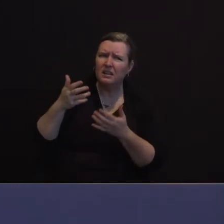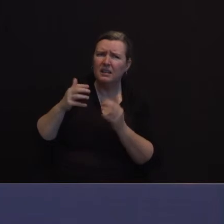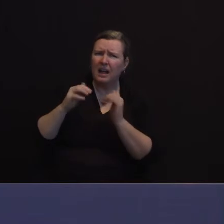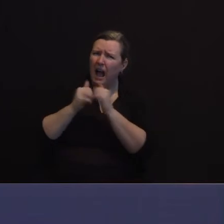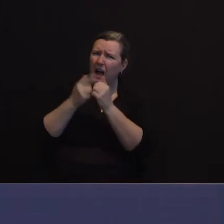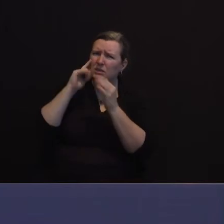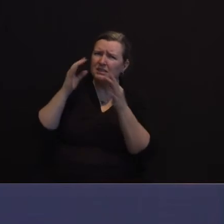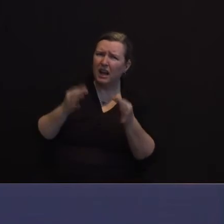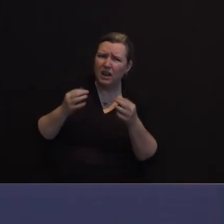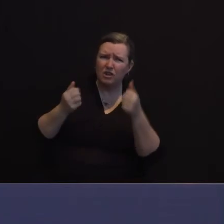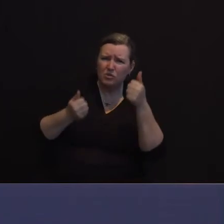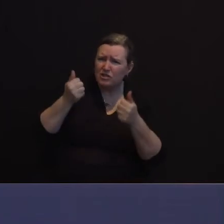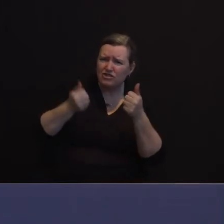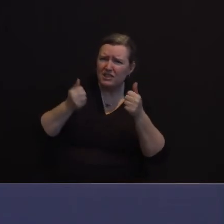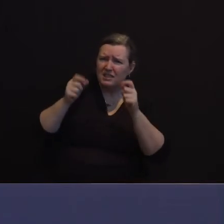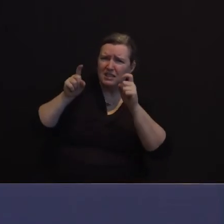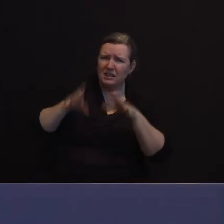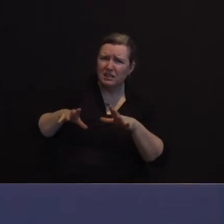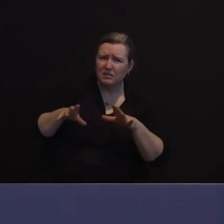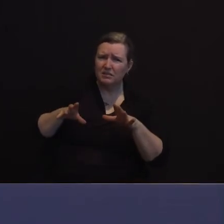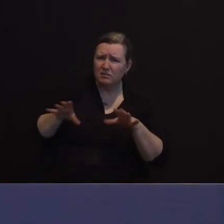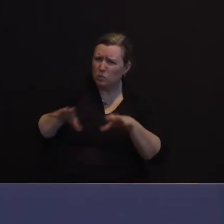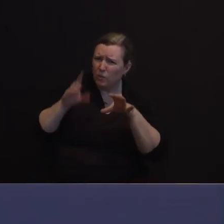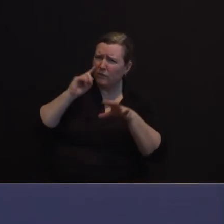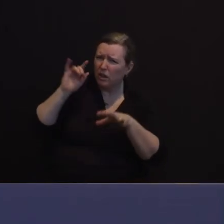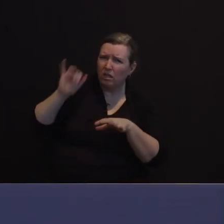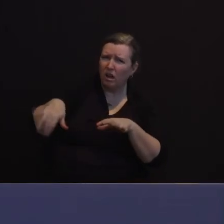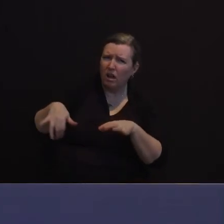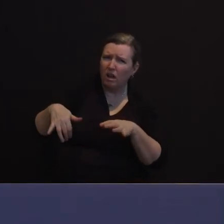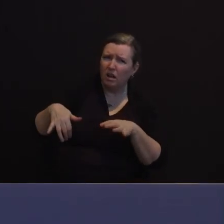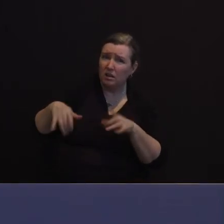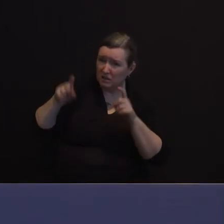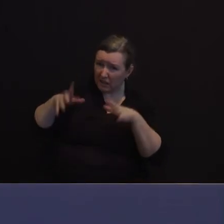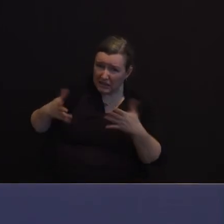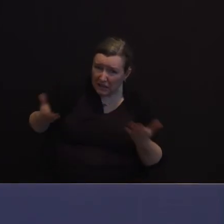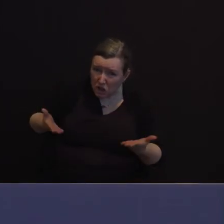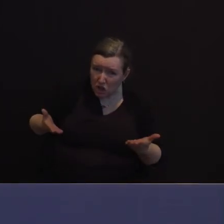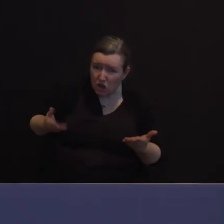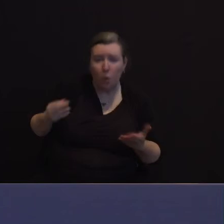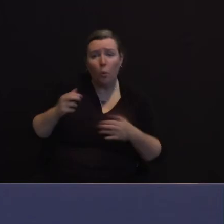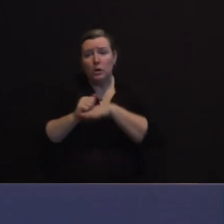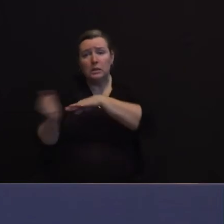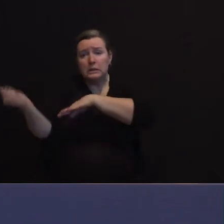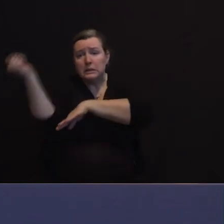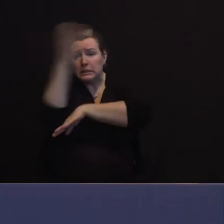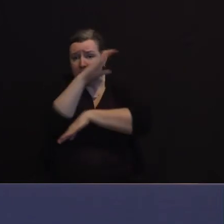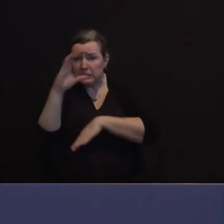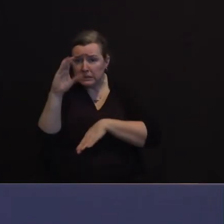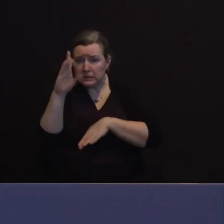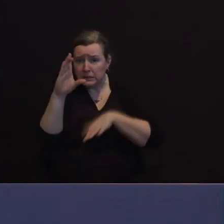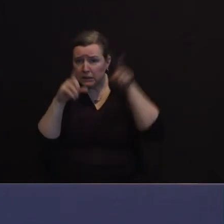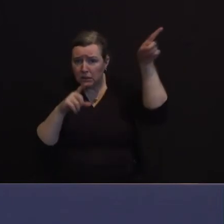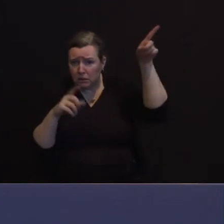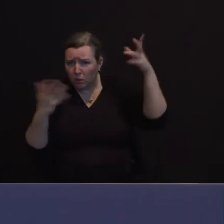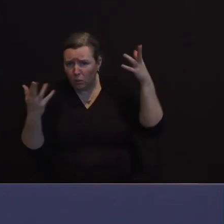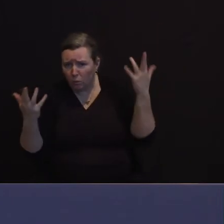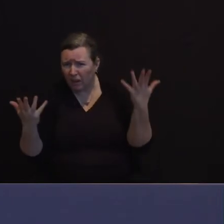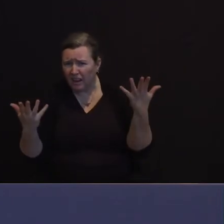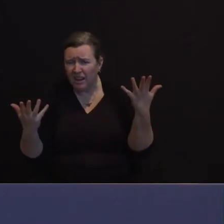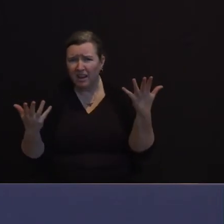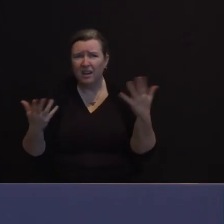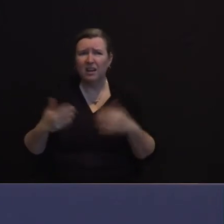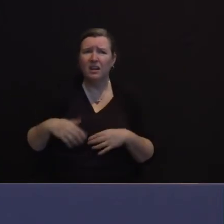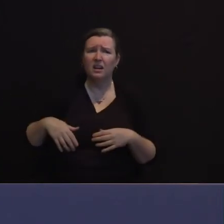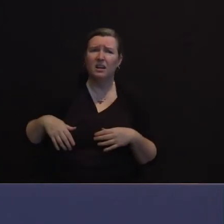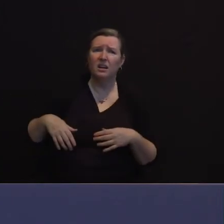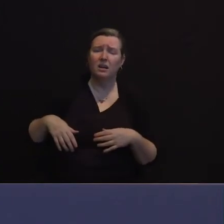state able to do the test for the variant here, or do the samples go to the CDC? Yeah, I'm just going to incorporate by